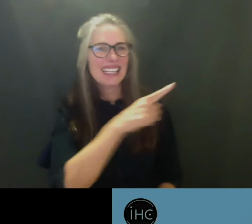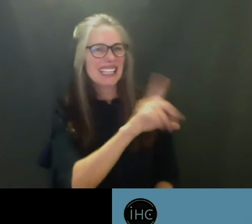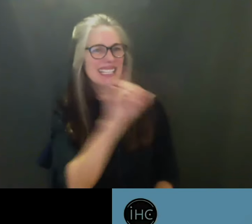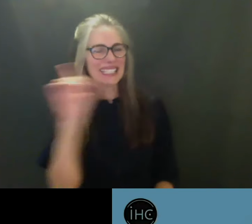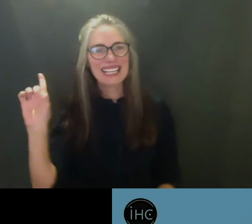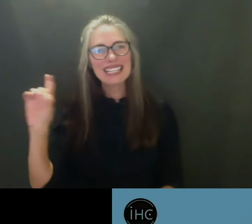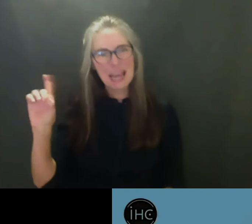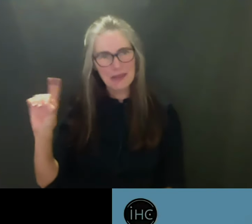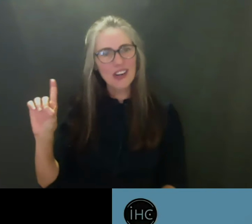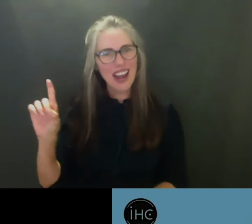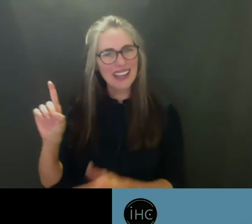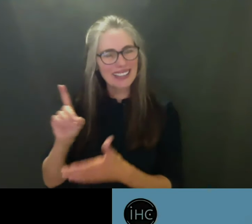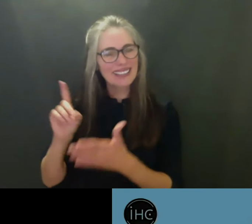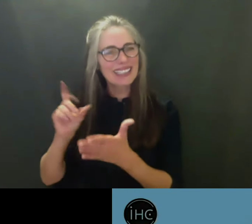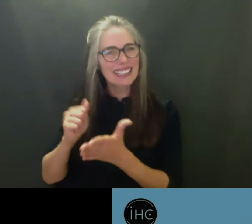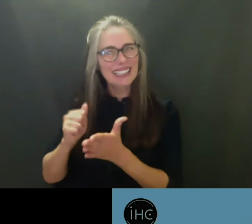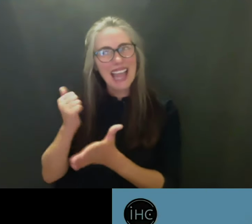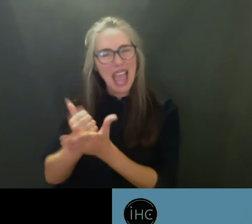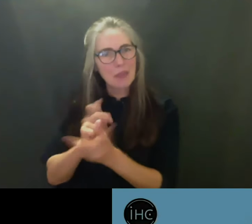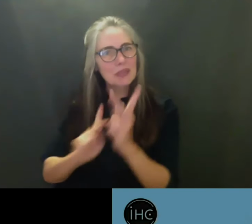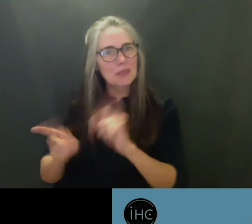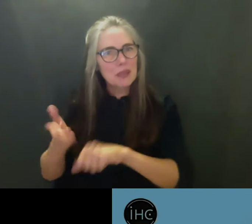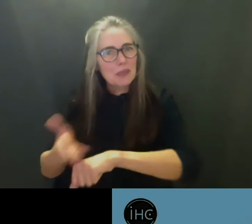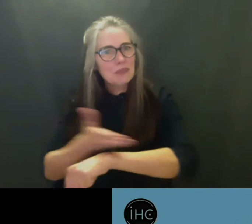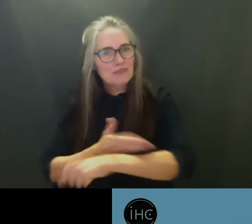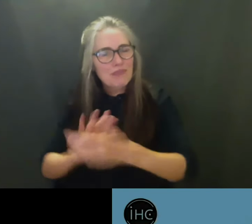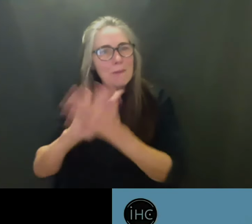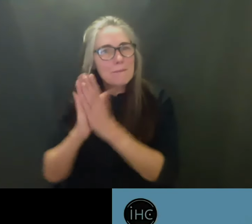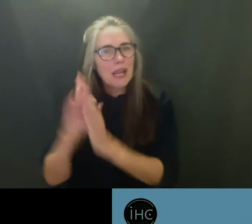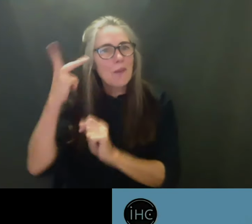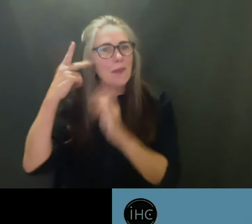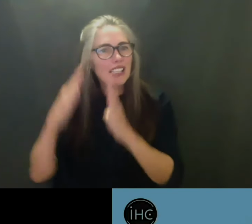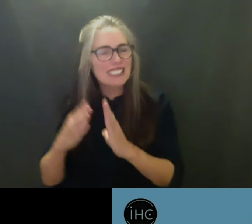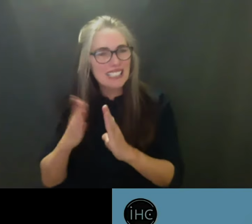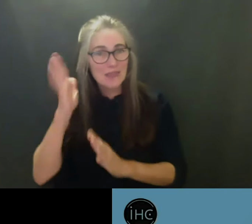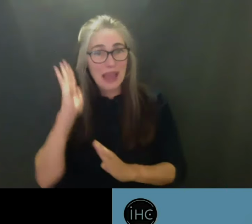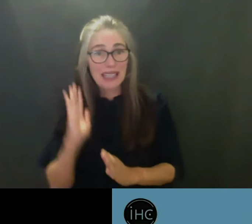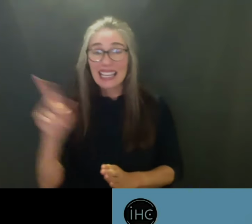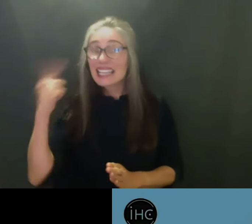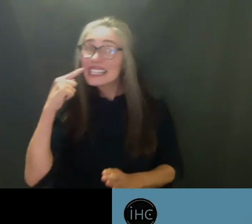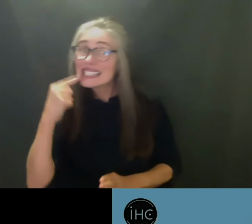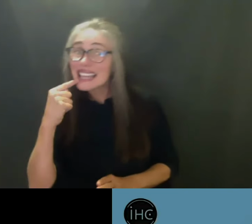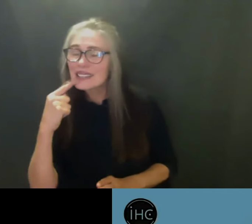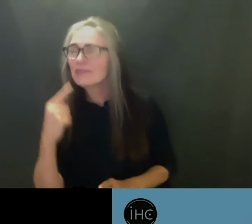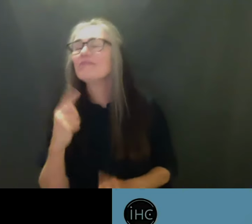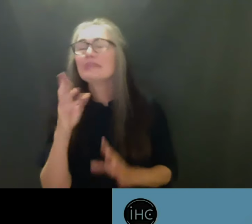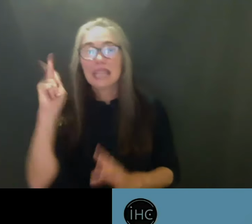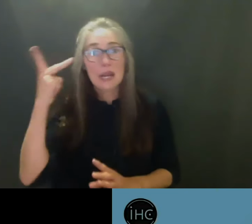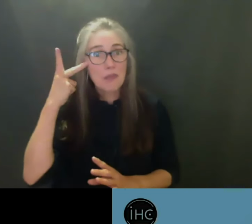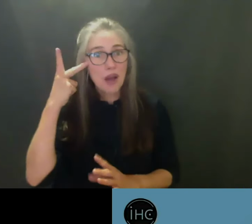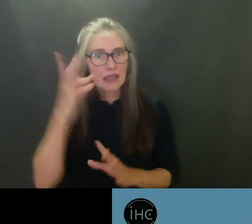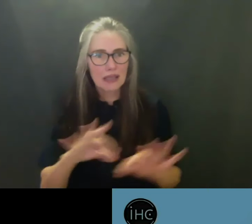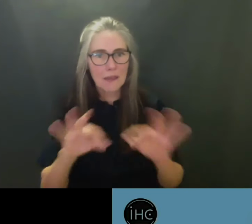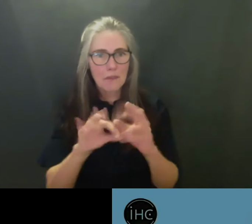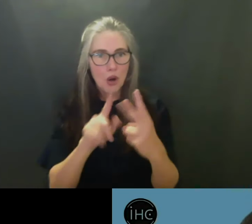said, well, you know, there's only two important things in politics and the first one is money. And I forget what the second one is.